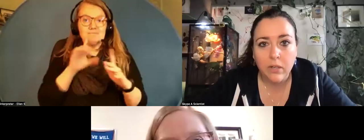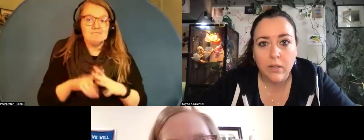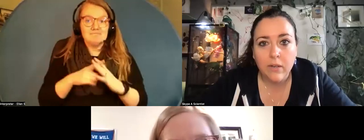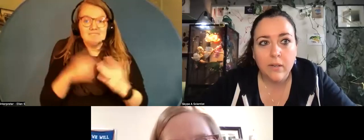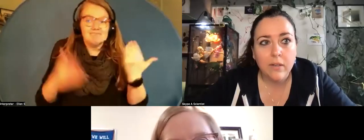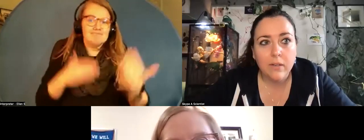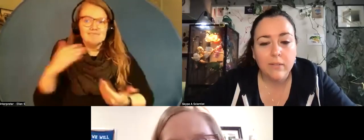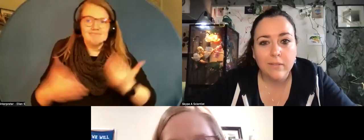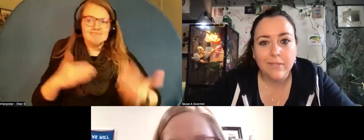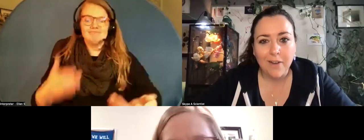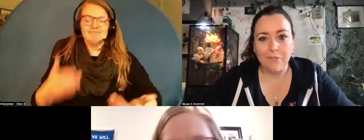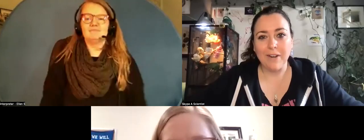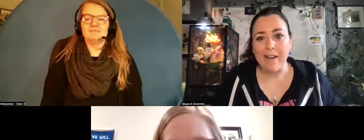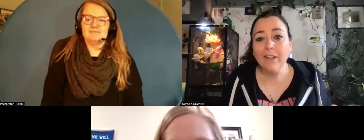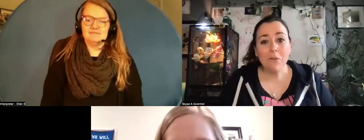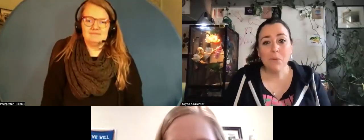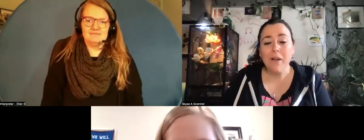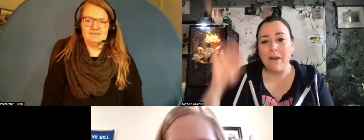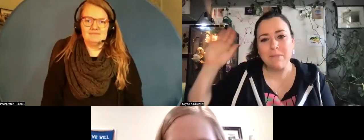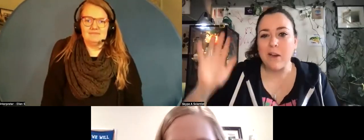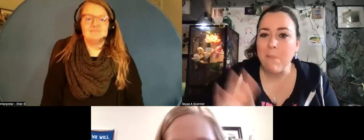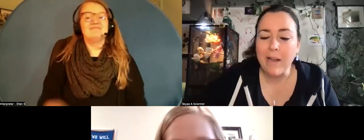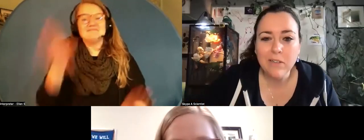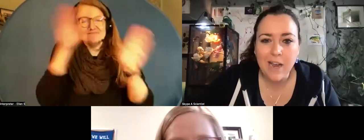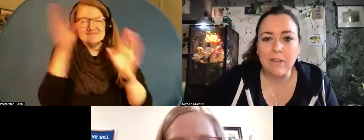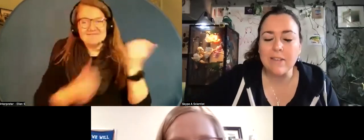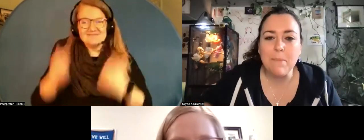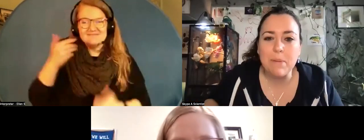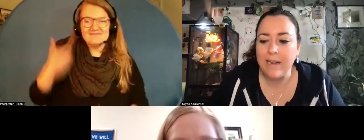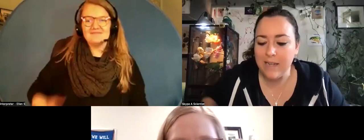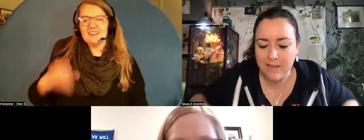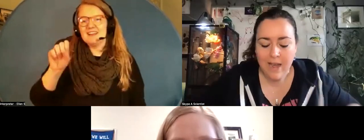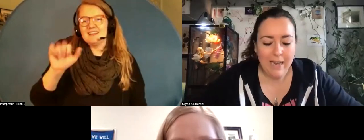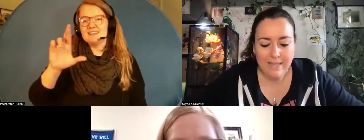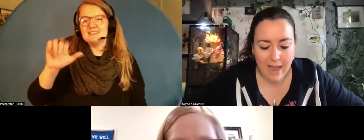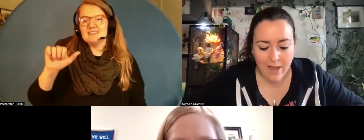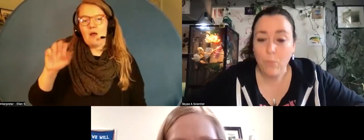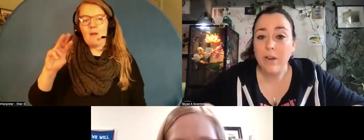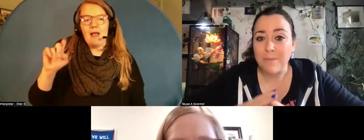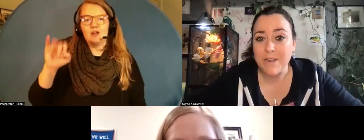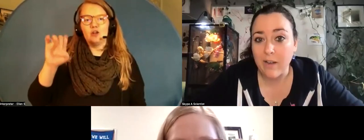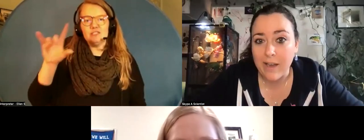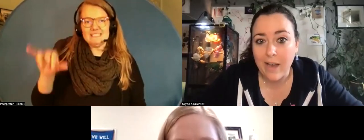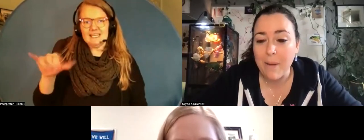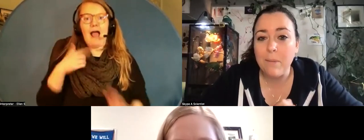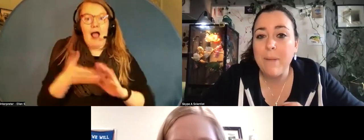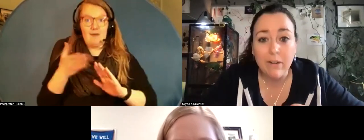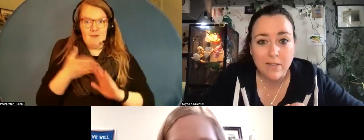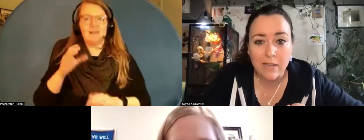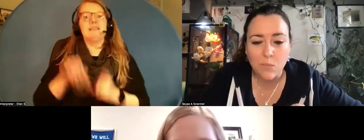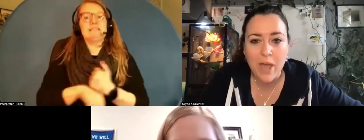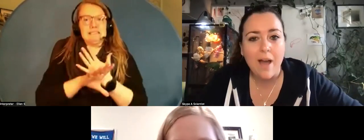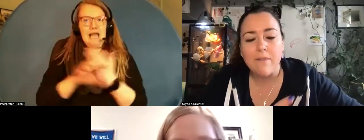road. All right. Hello, everyone. My name is Sarah McAnulty. I run Skype a Scientist. And today we are going to be talking